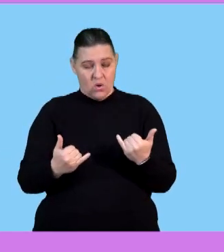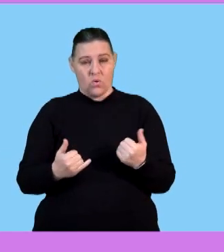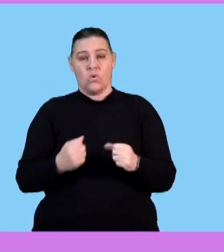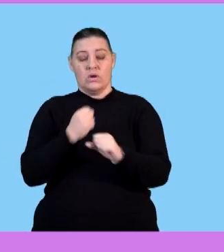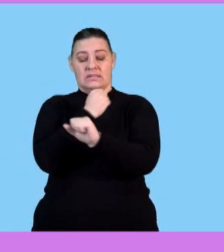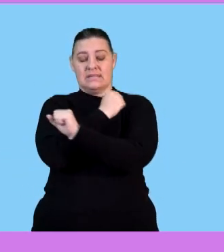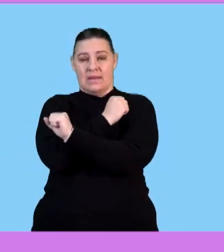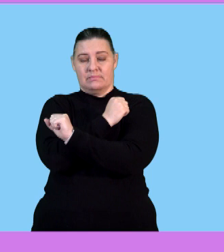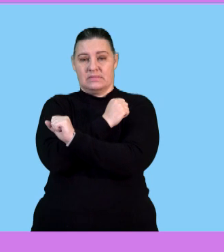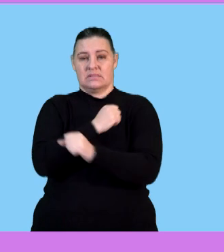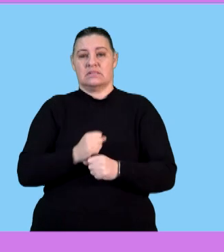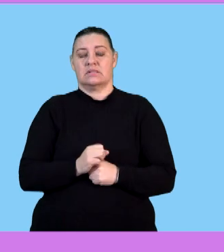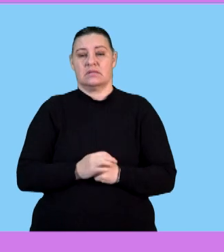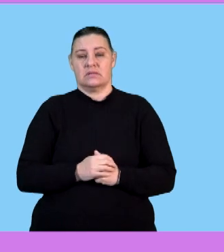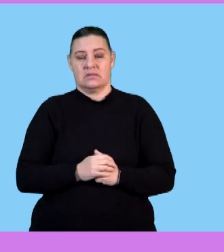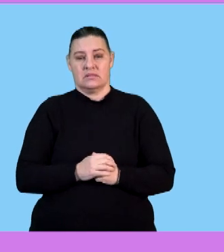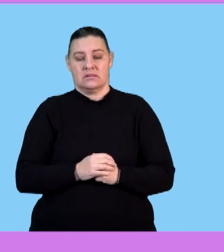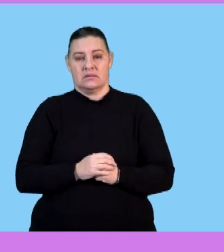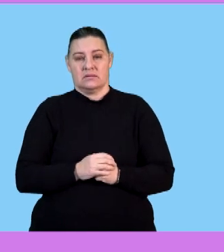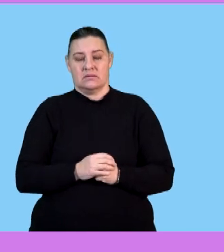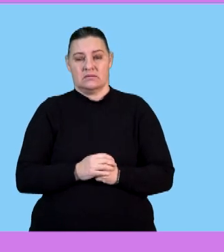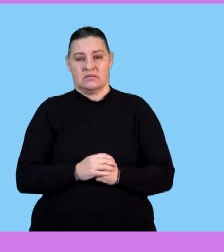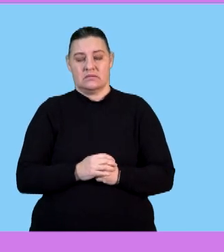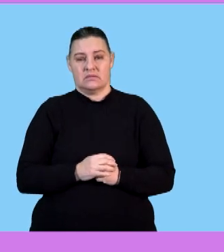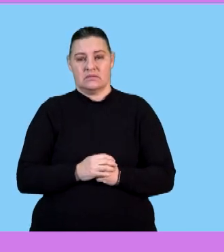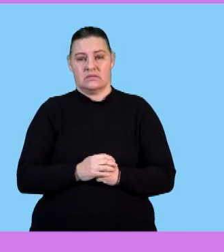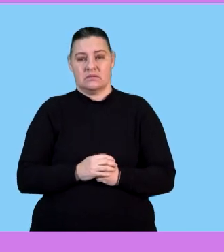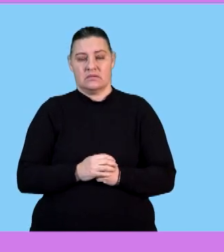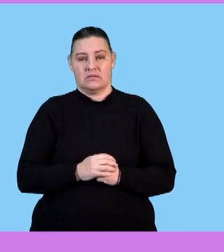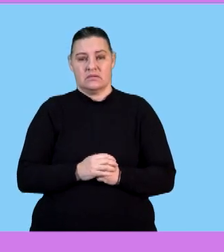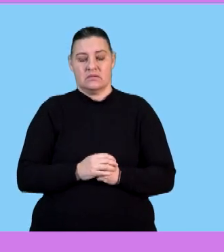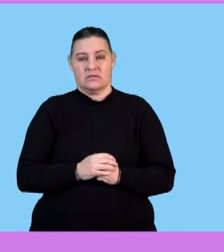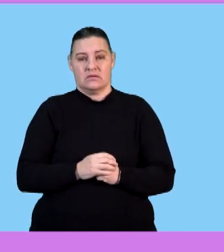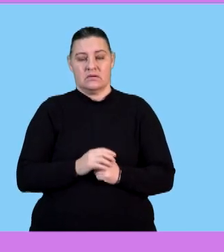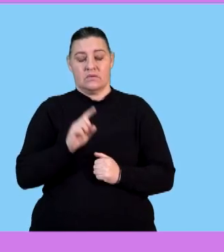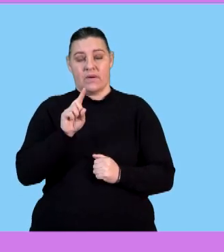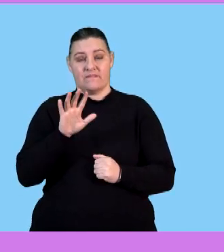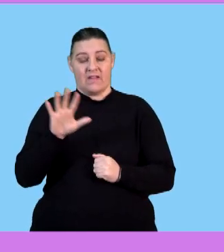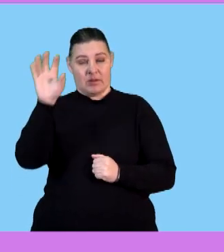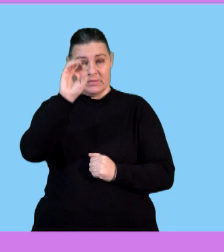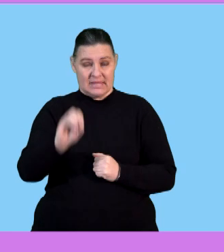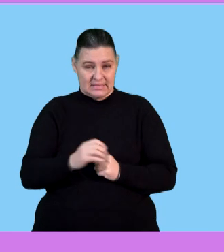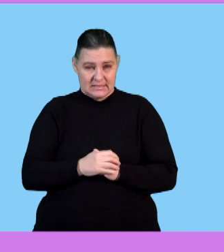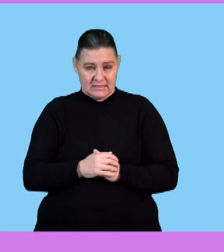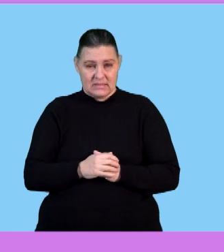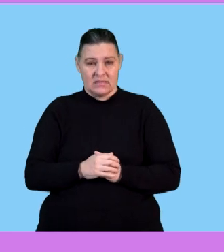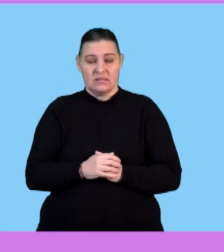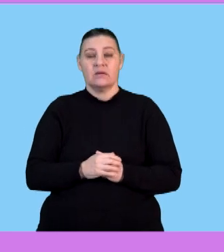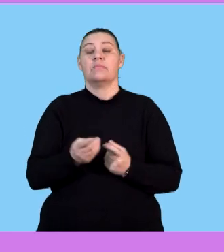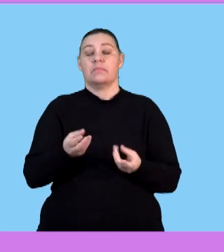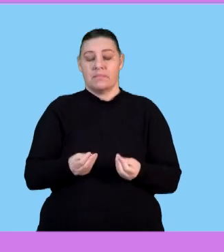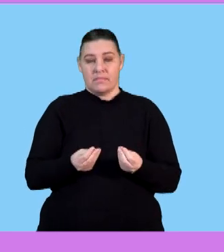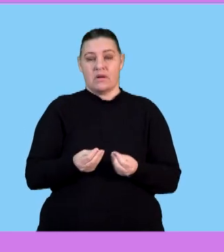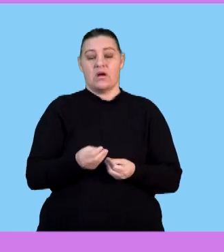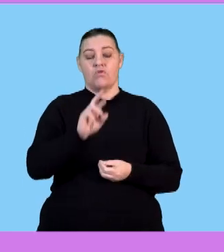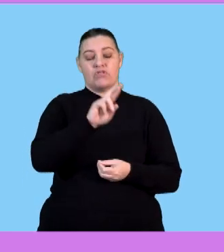15%. 15% because that is VAT. Okay, and once we do that, we get 12 Rand